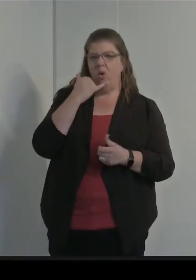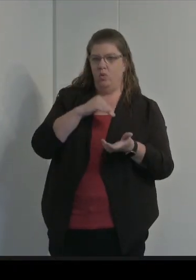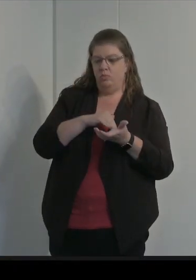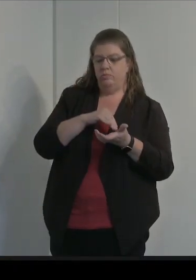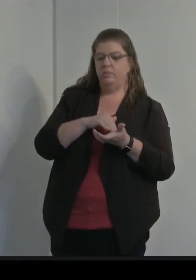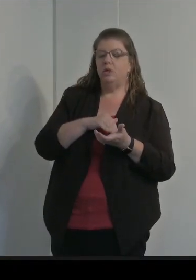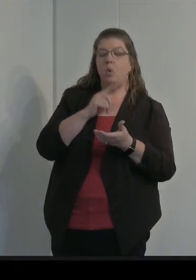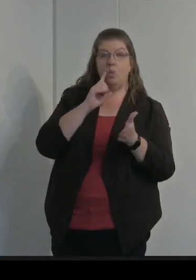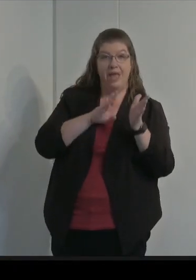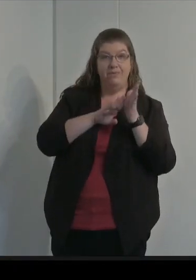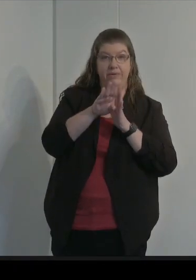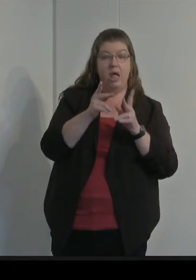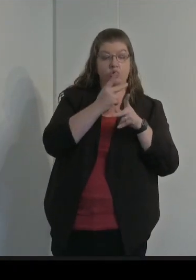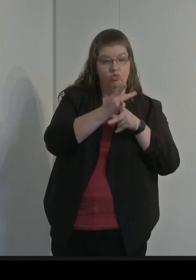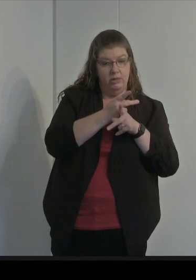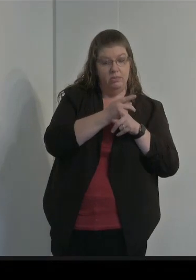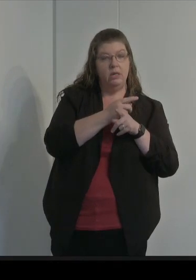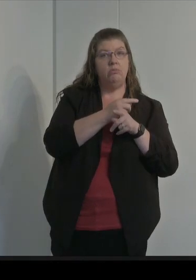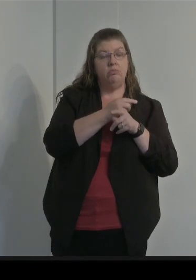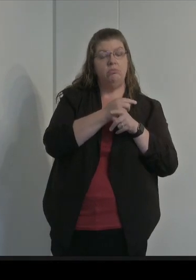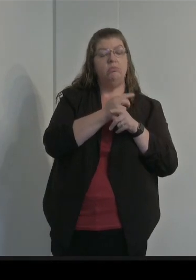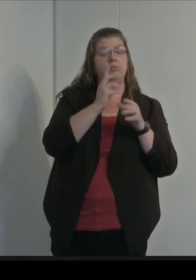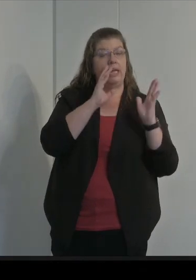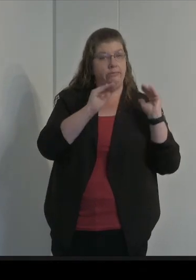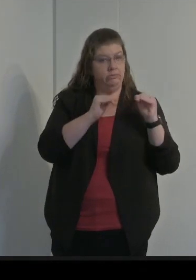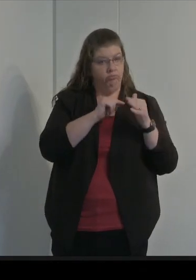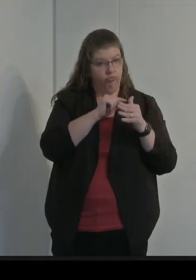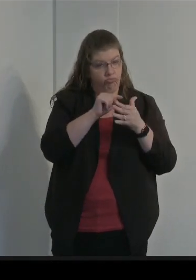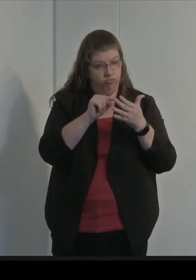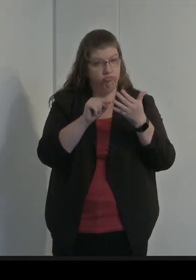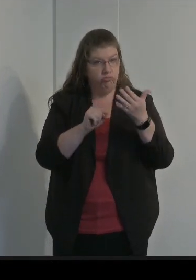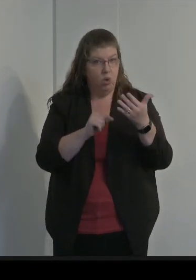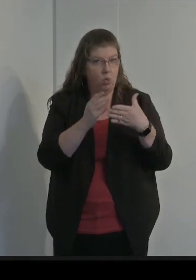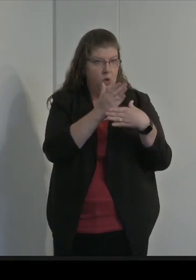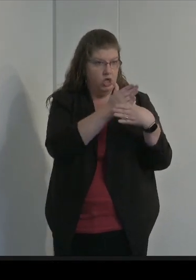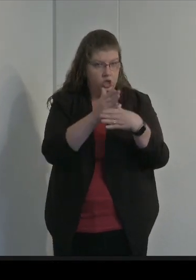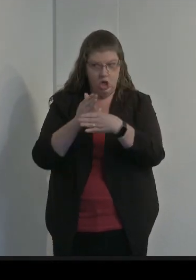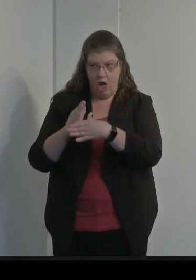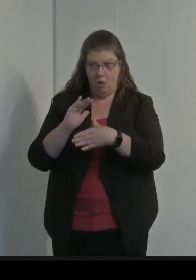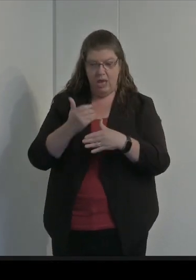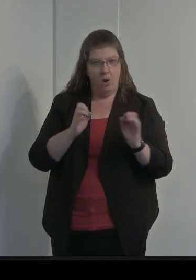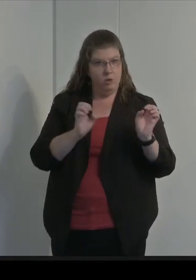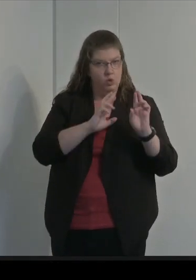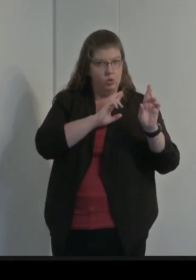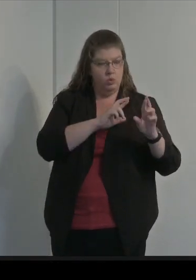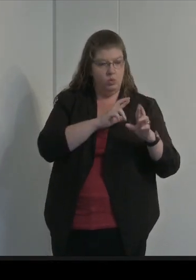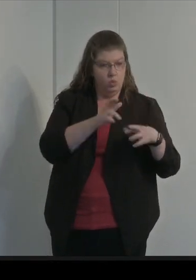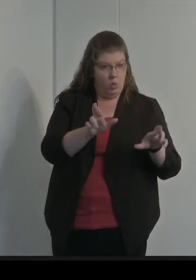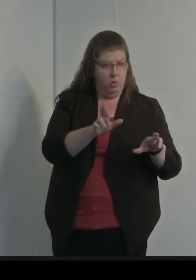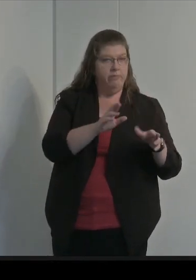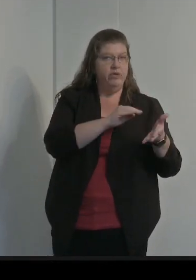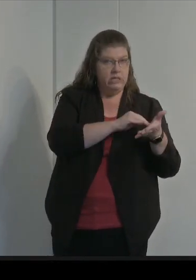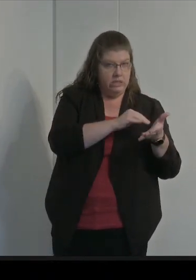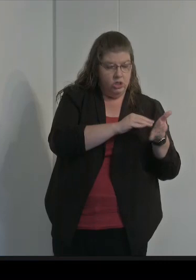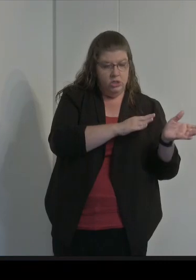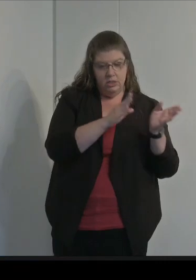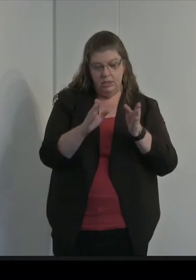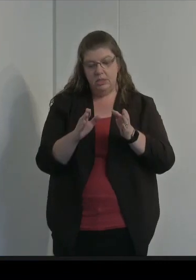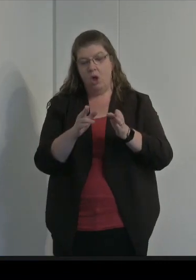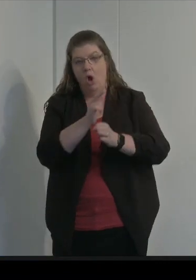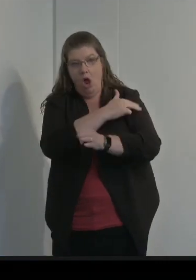have developed treatment guidelines that we've tried to share with our emergency room physicians,